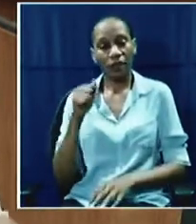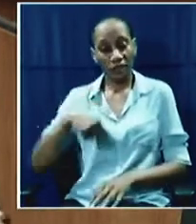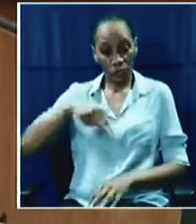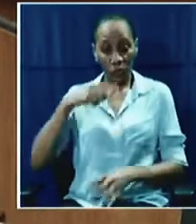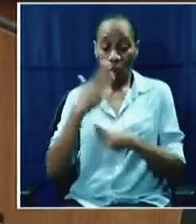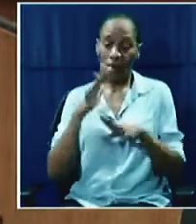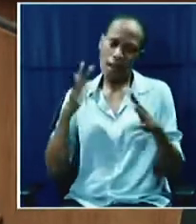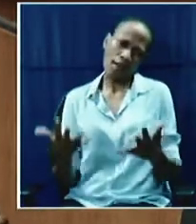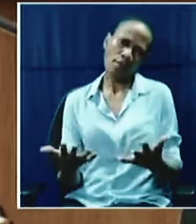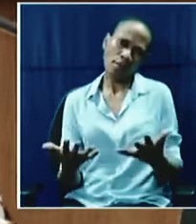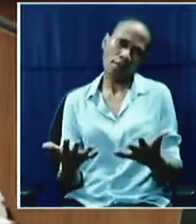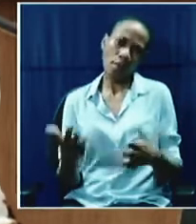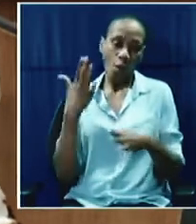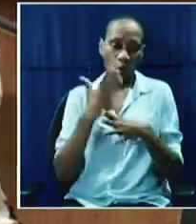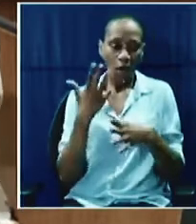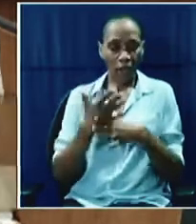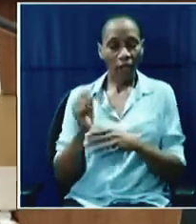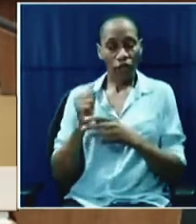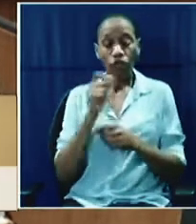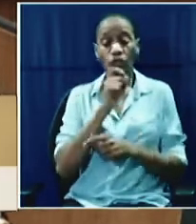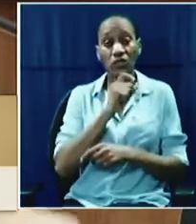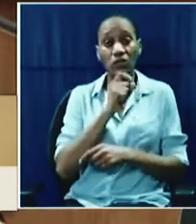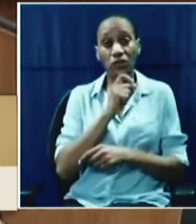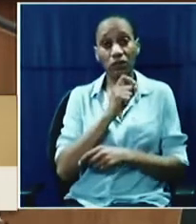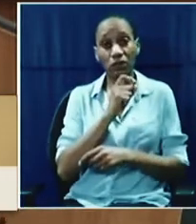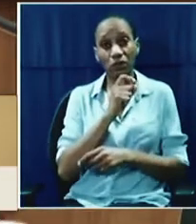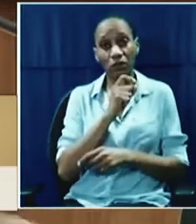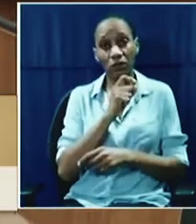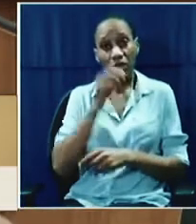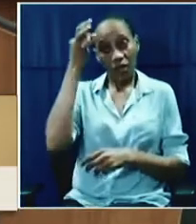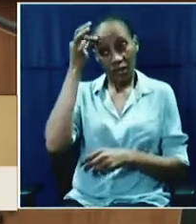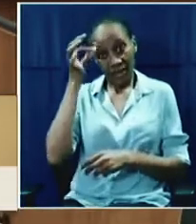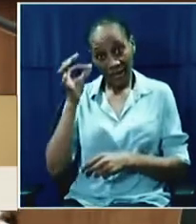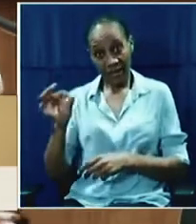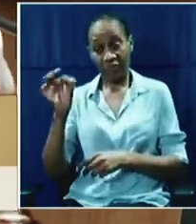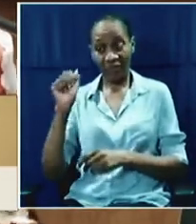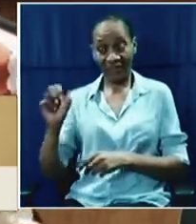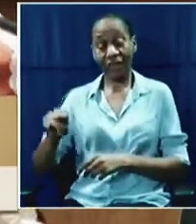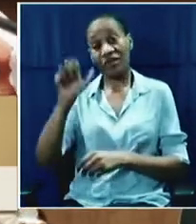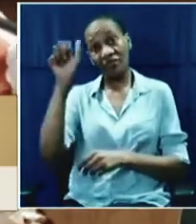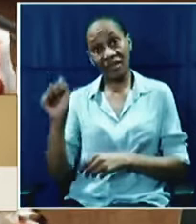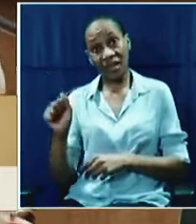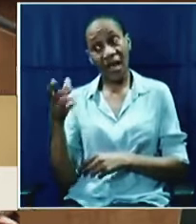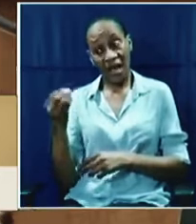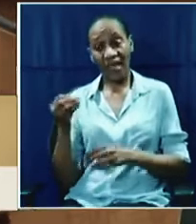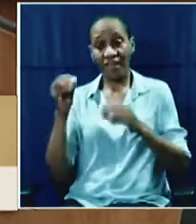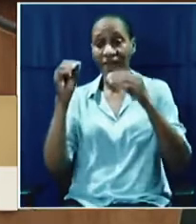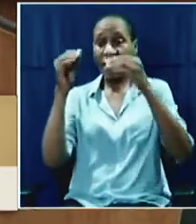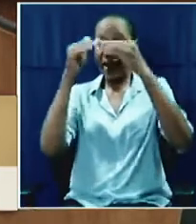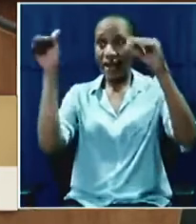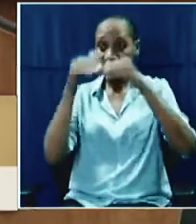this through the government of the Republic of South Africa, which has three